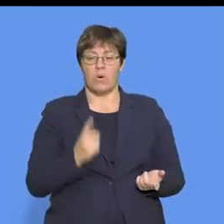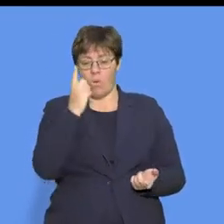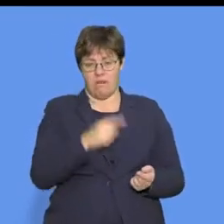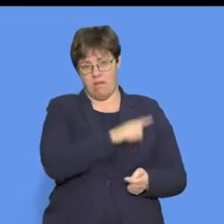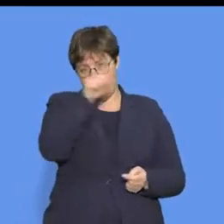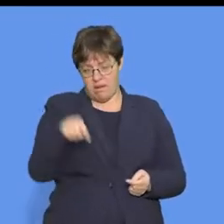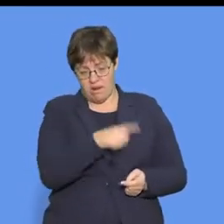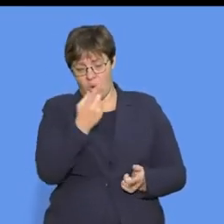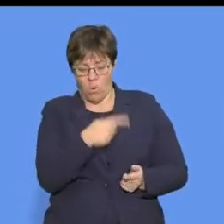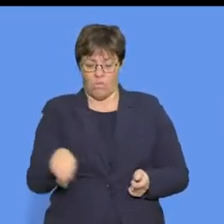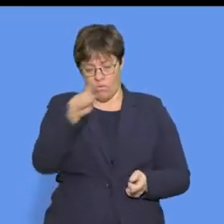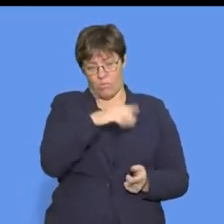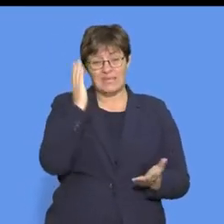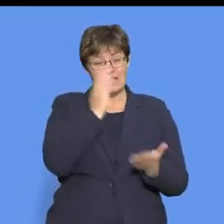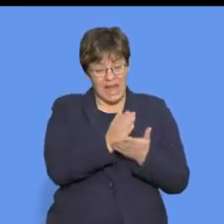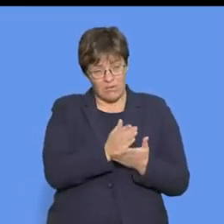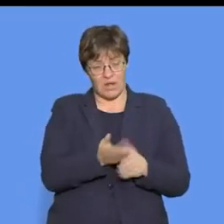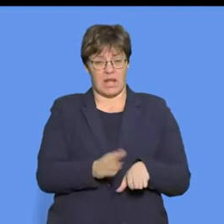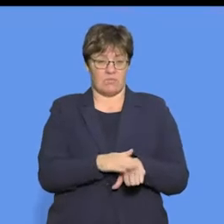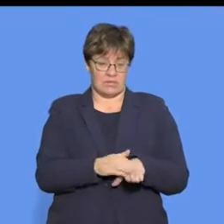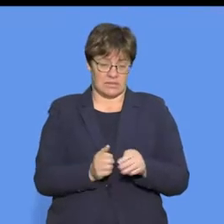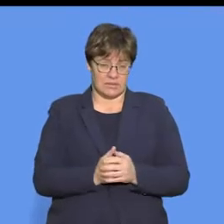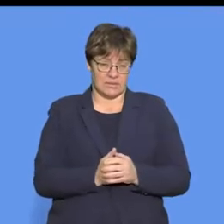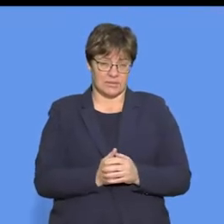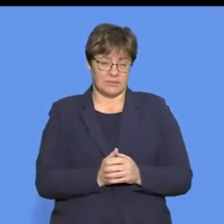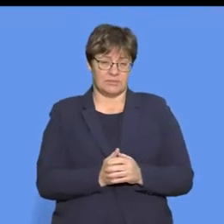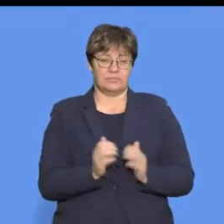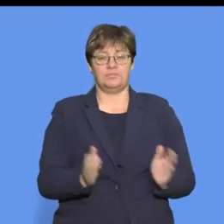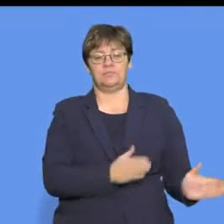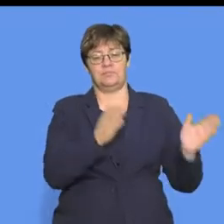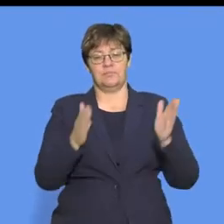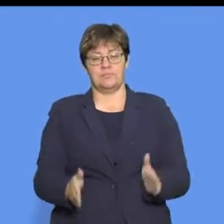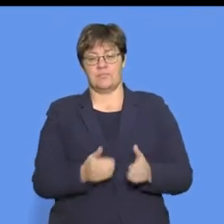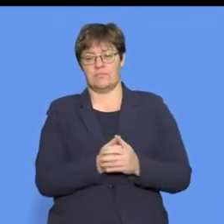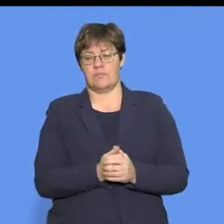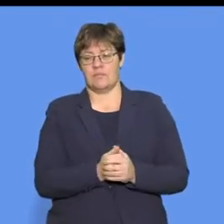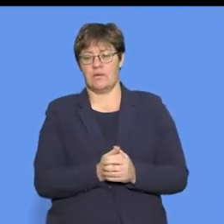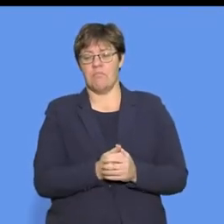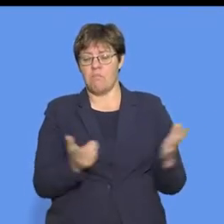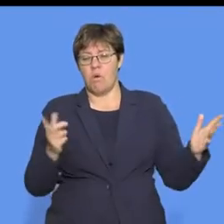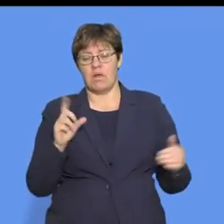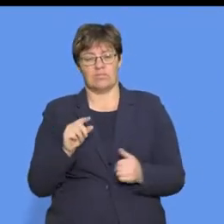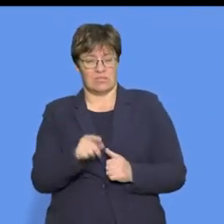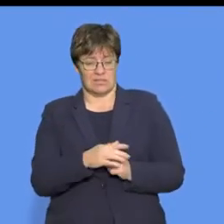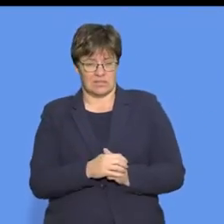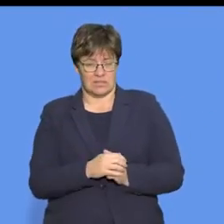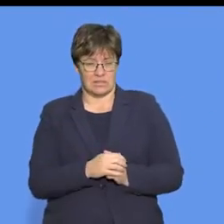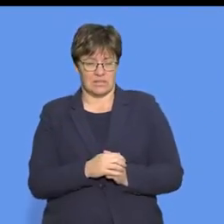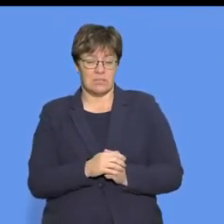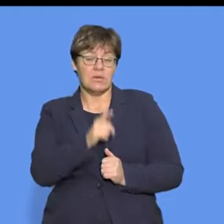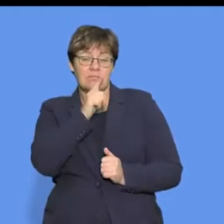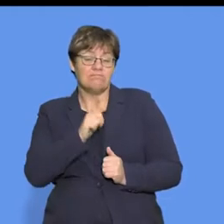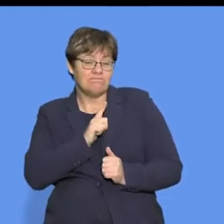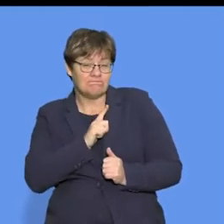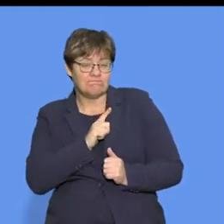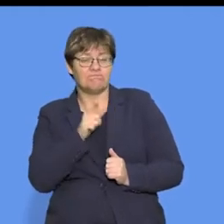it in one direction, which is direct current. So the next question is a little bit more interesting, because it now